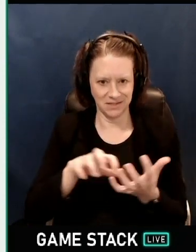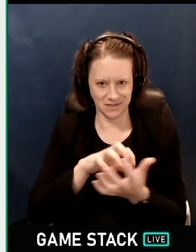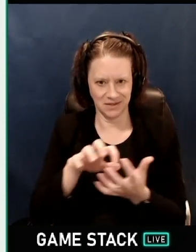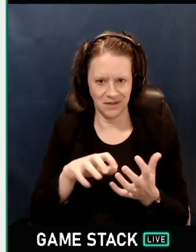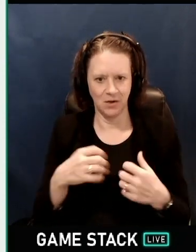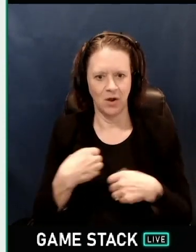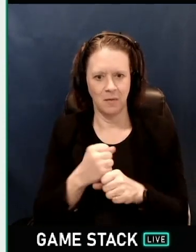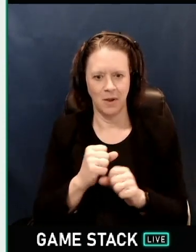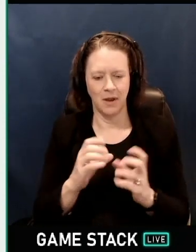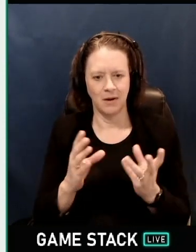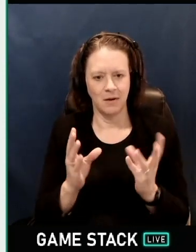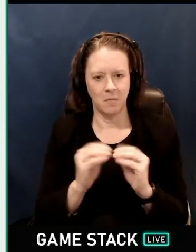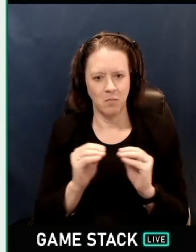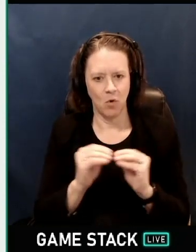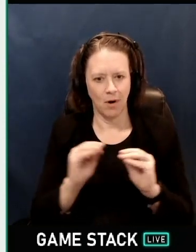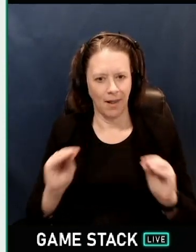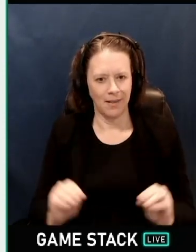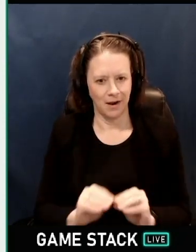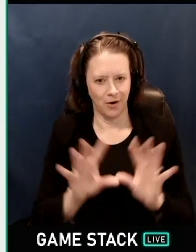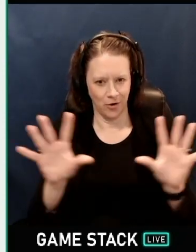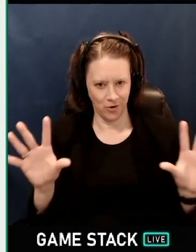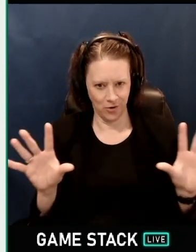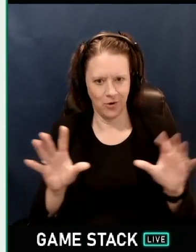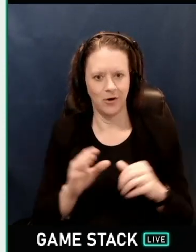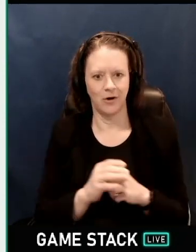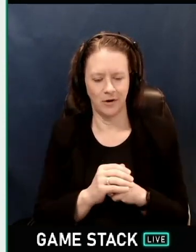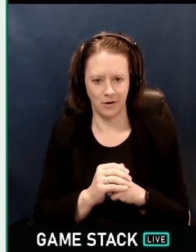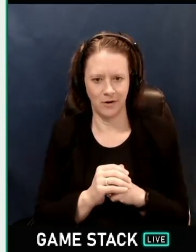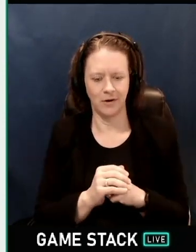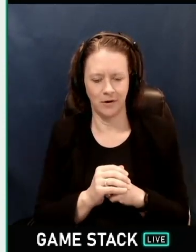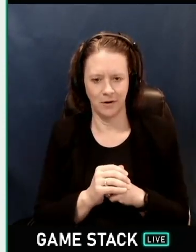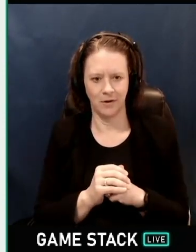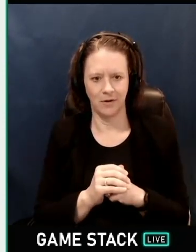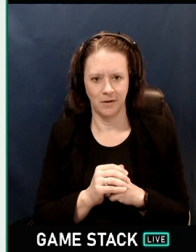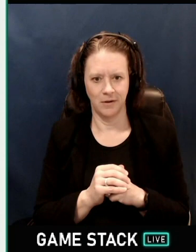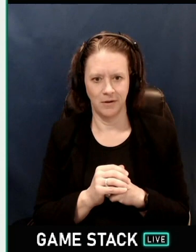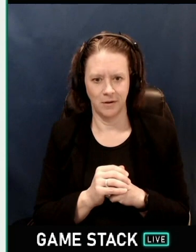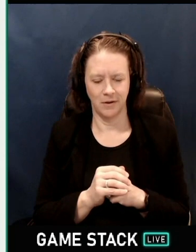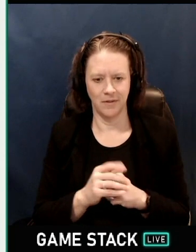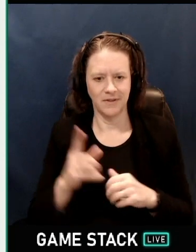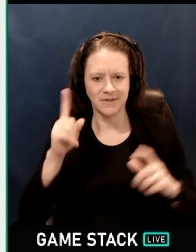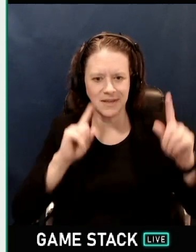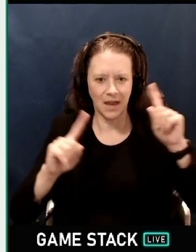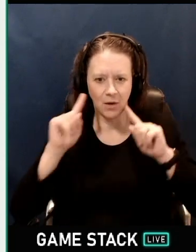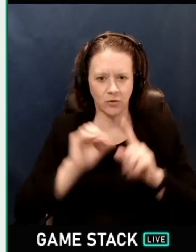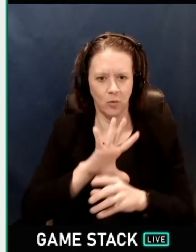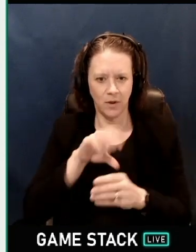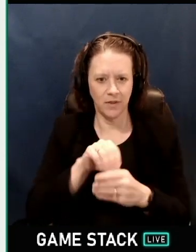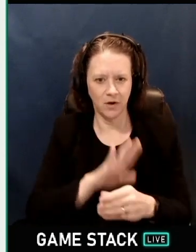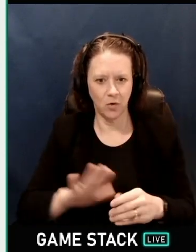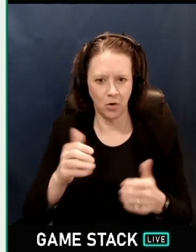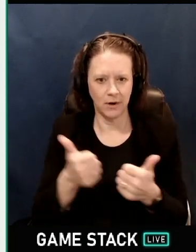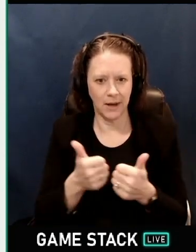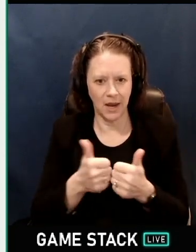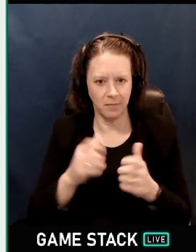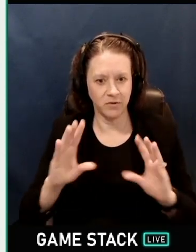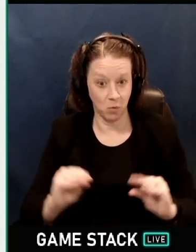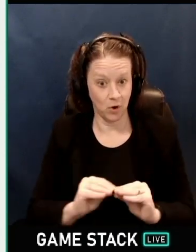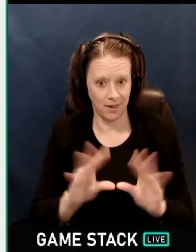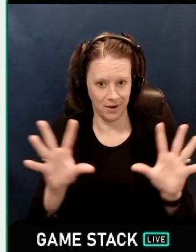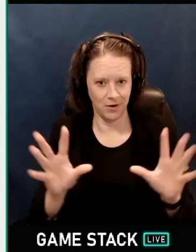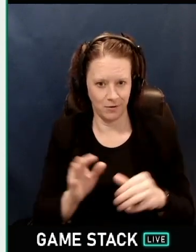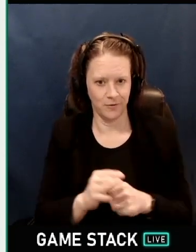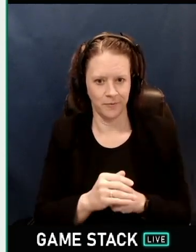given you a lot more clarity to the sounds within your game, and